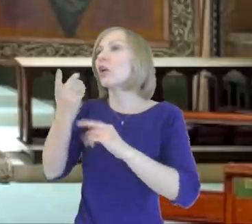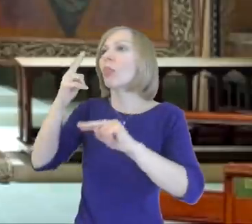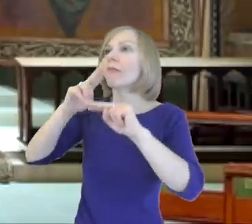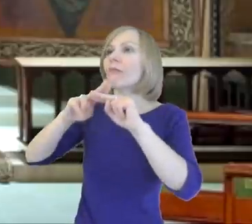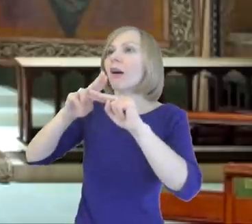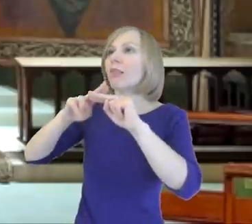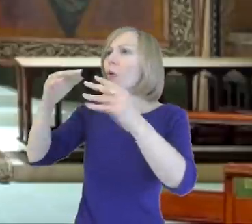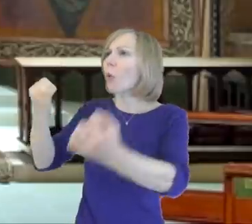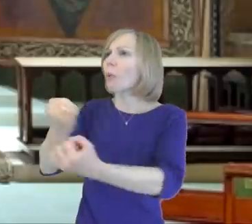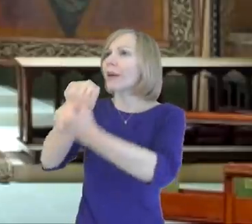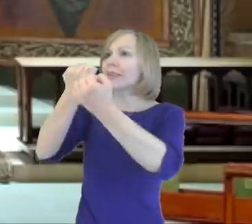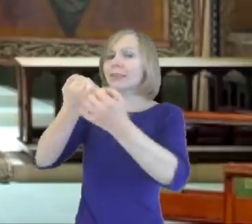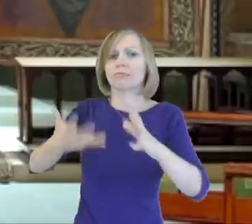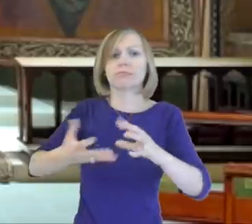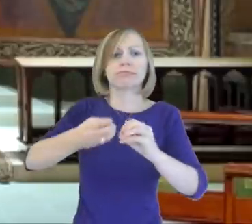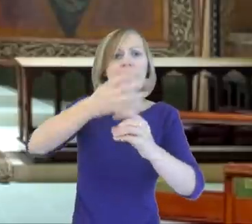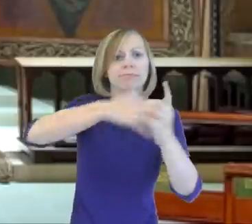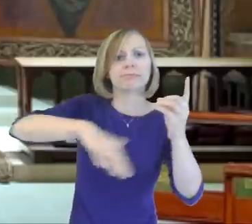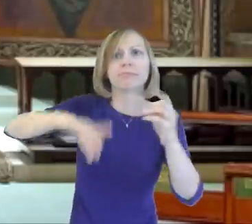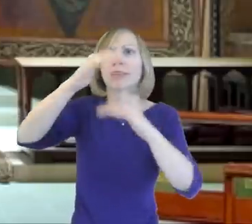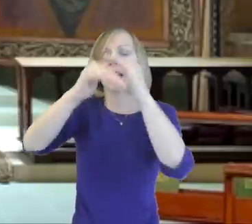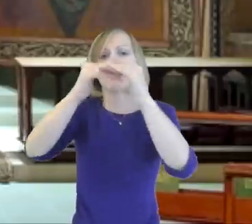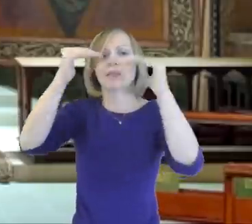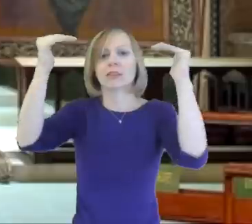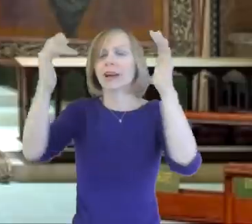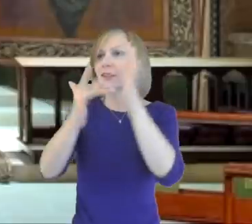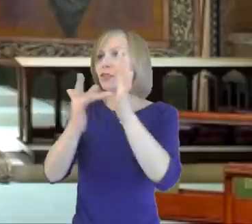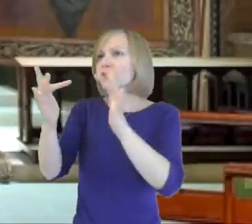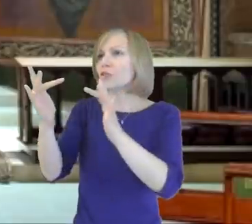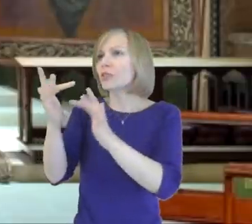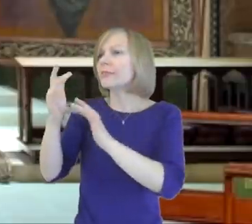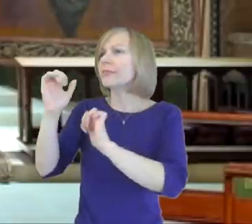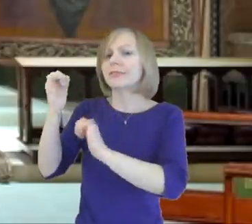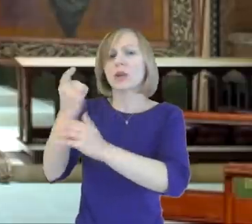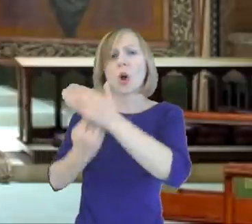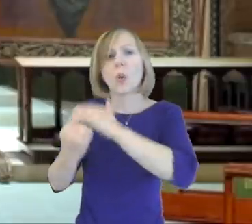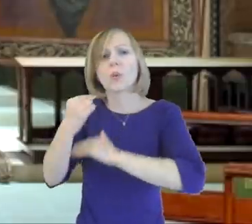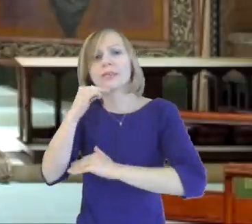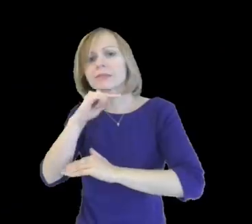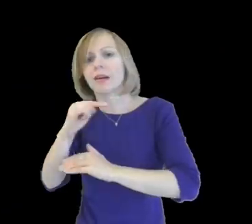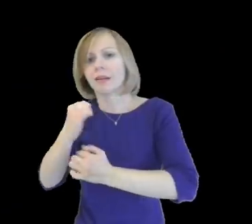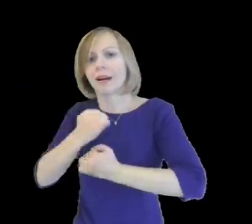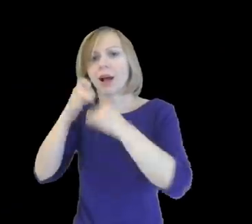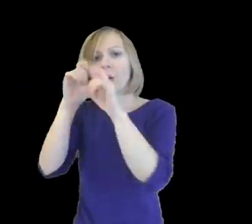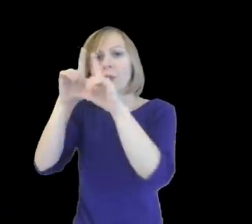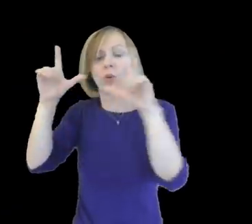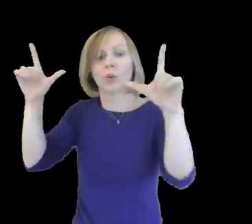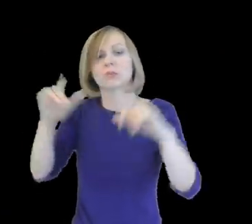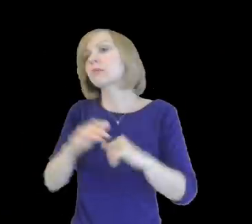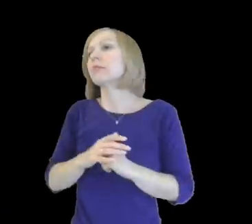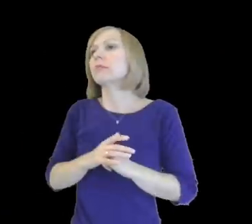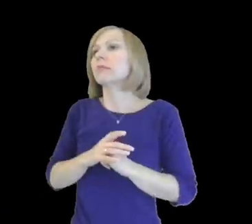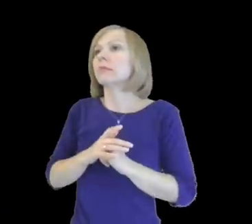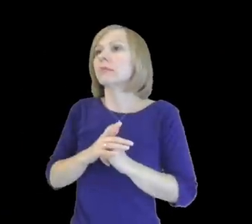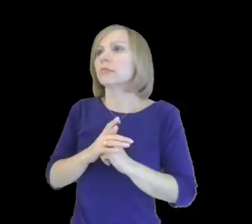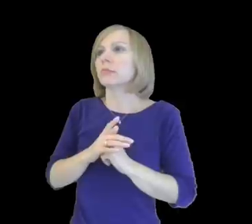Almighty, maker of heaven and earth, and in Jesus Christ, his only Son, our Lord, who was conceived by